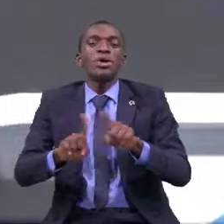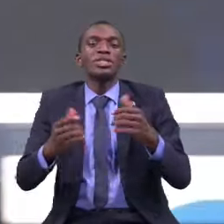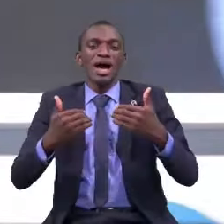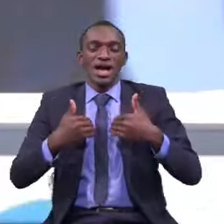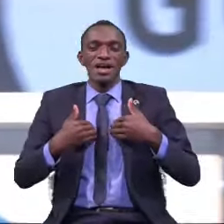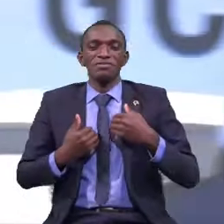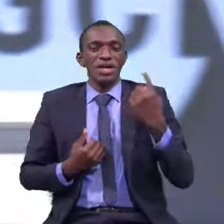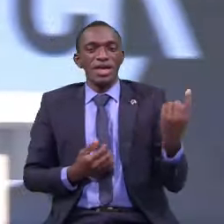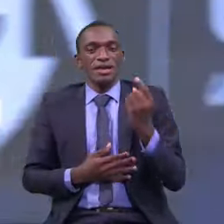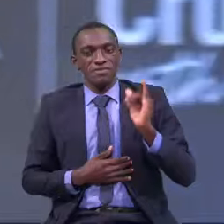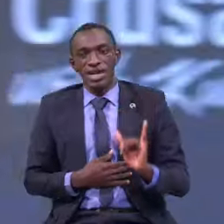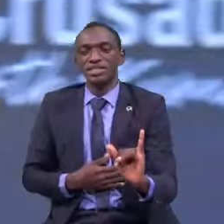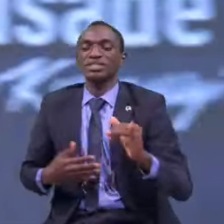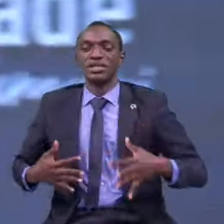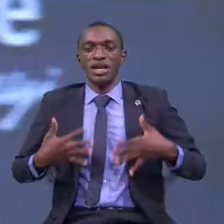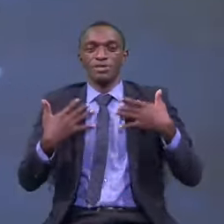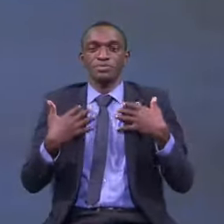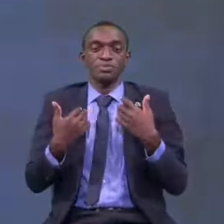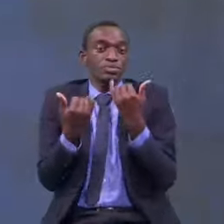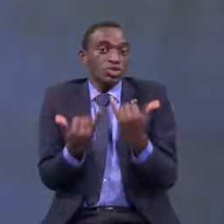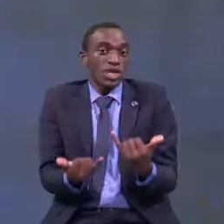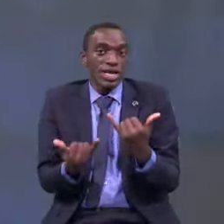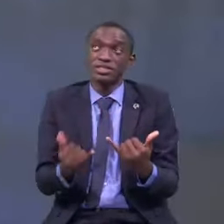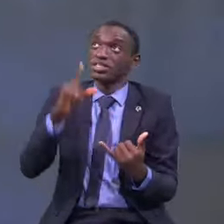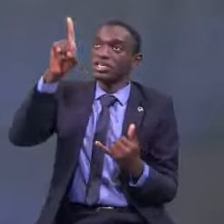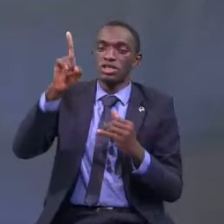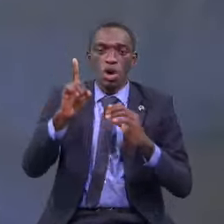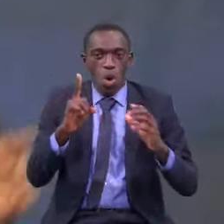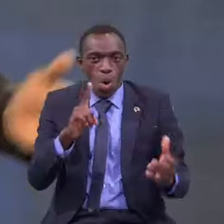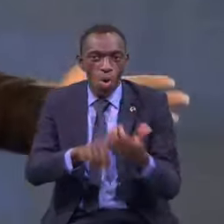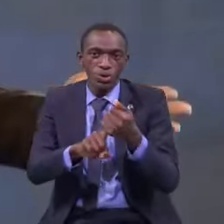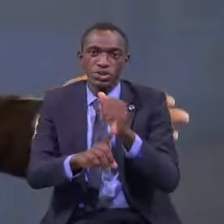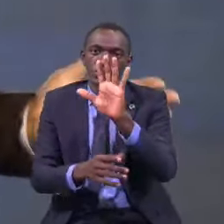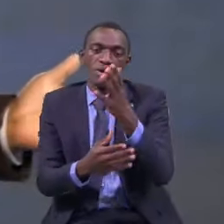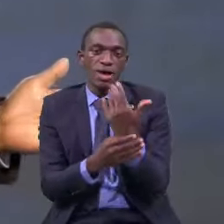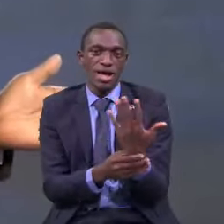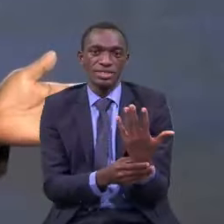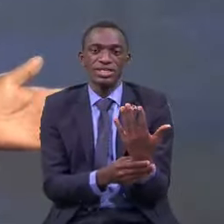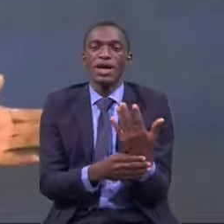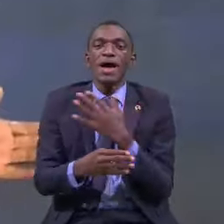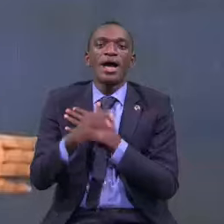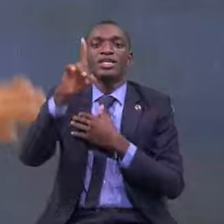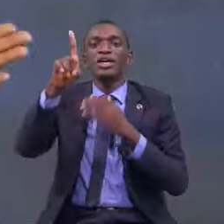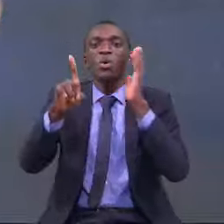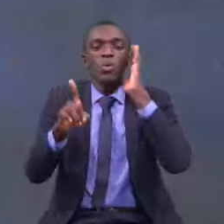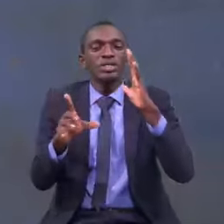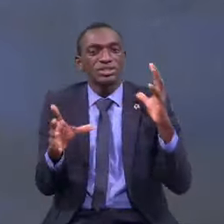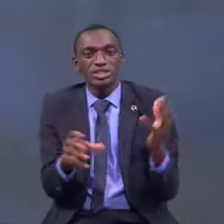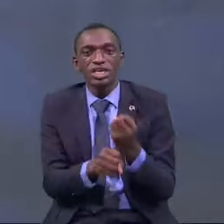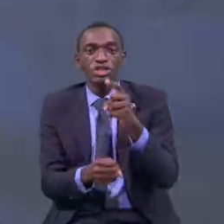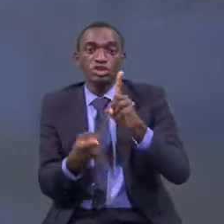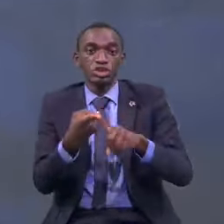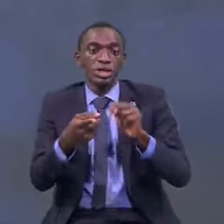life. Tonight he is holding your hand. And he's taking you to the place of your salvation